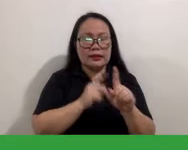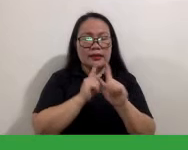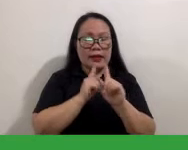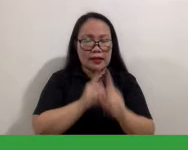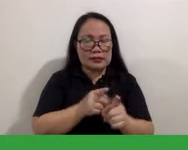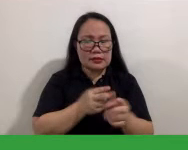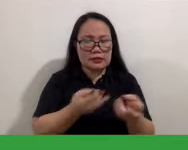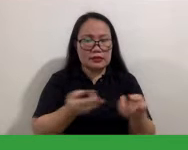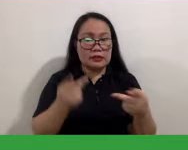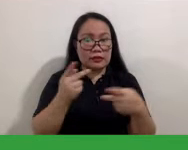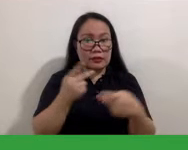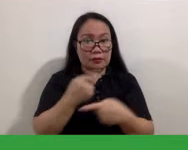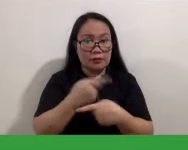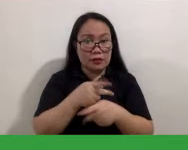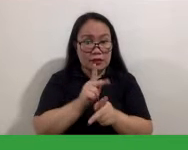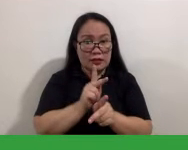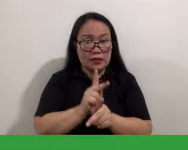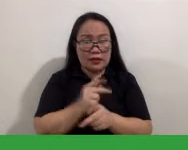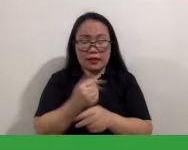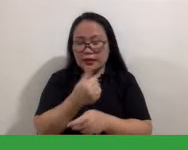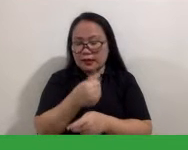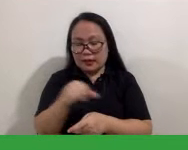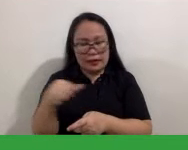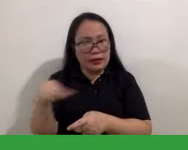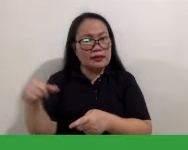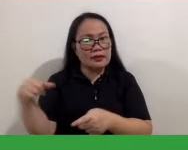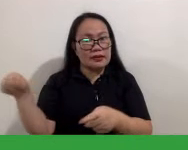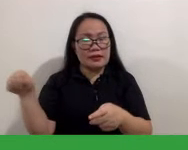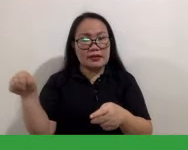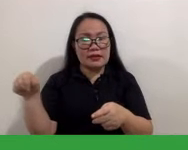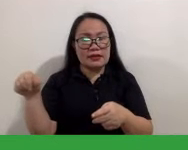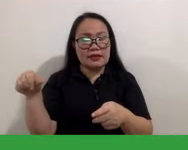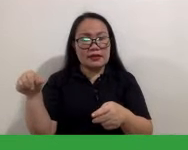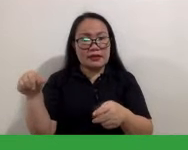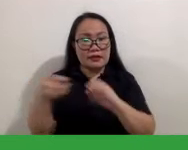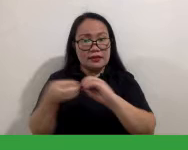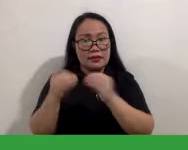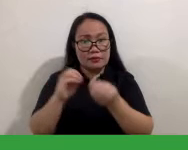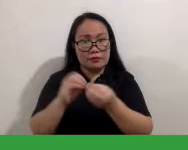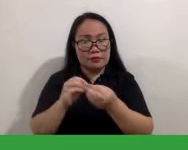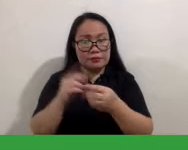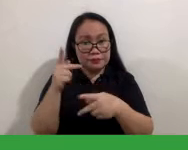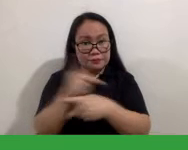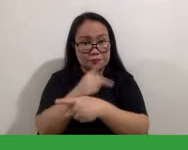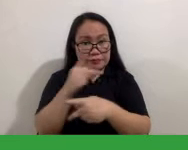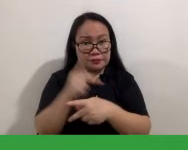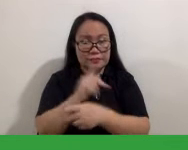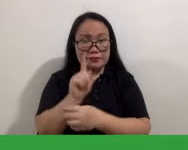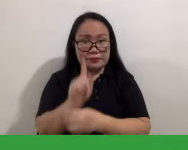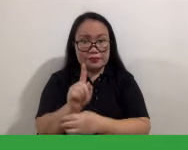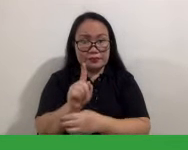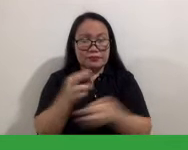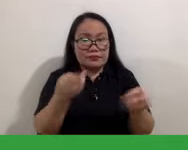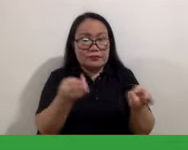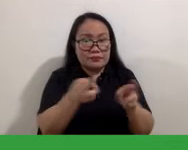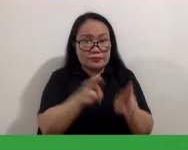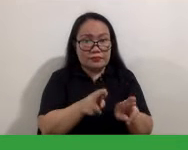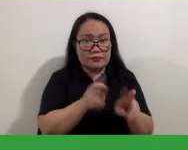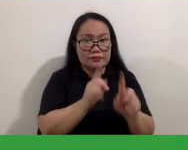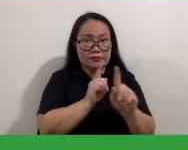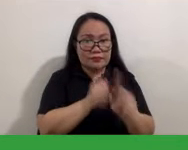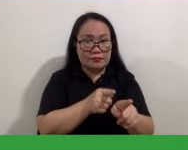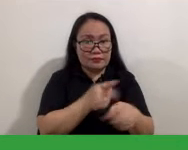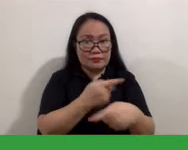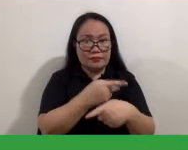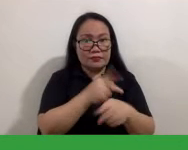to the product. So, any number daw, any number na i-multiply natin sa 1, the